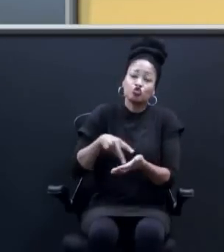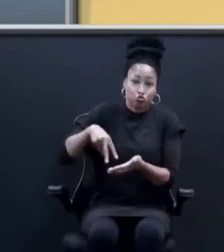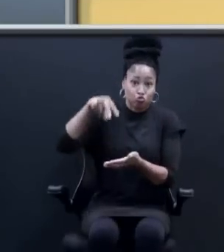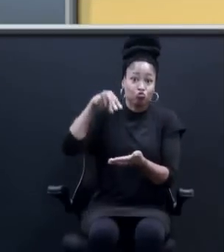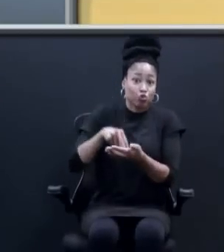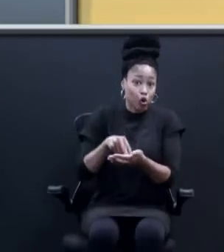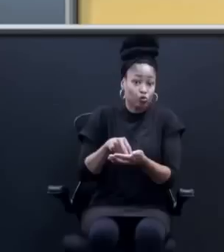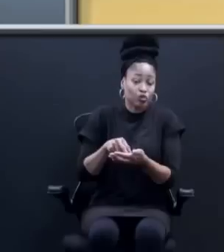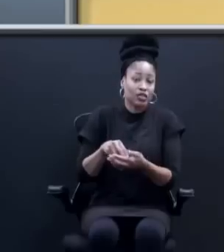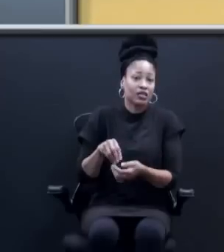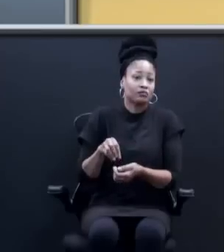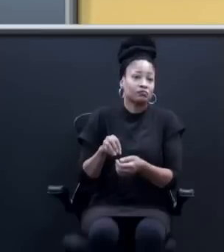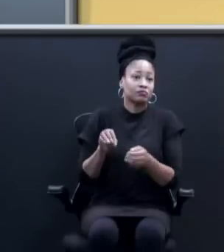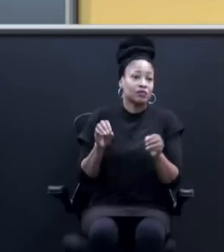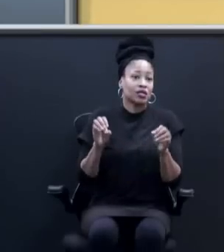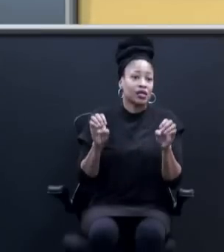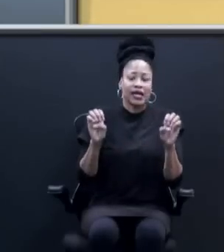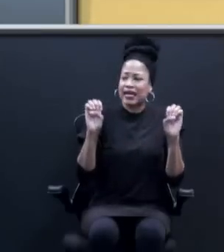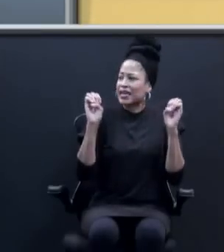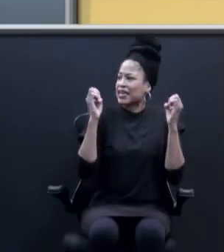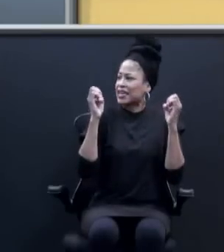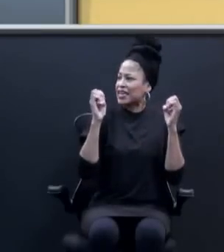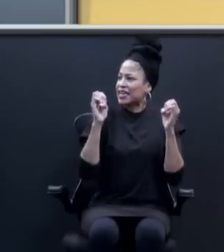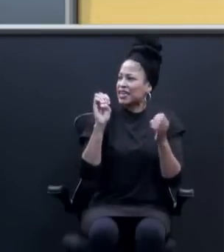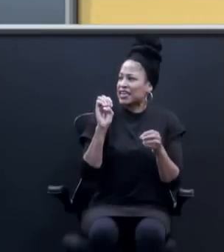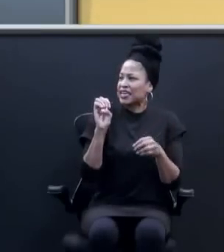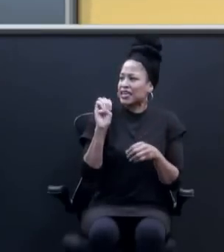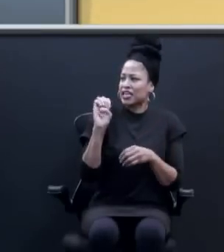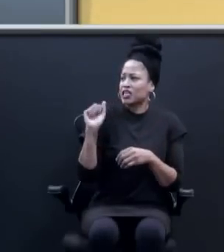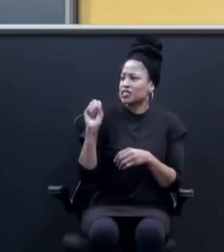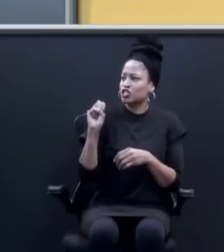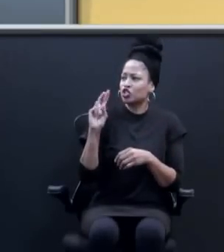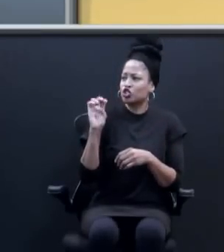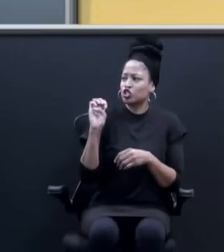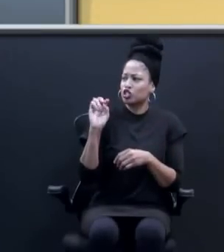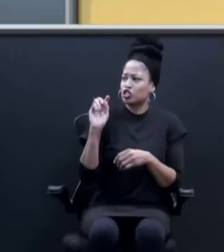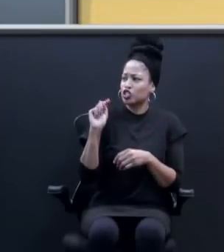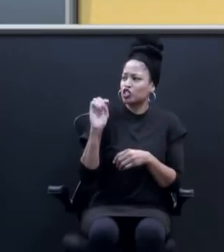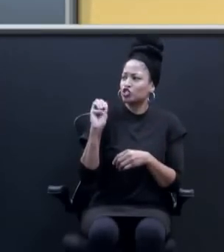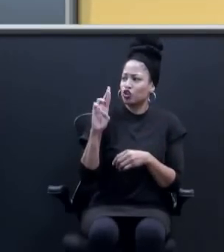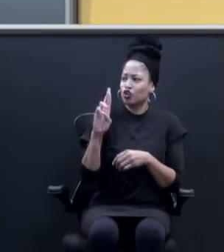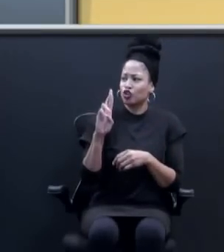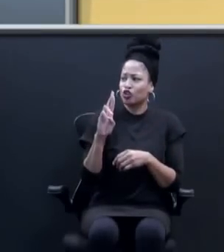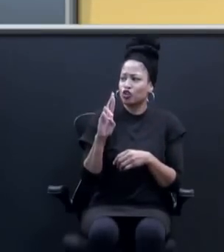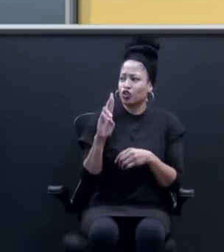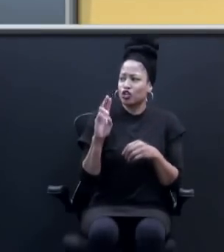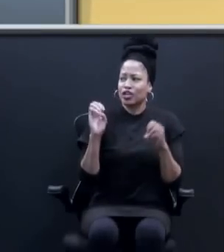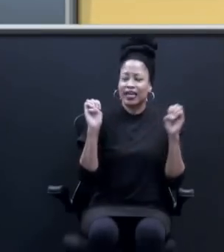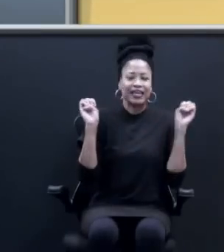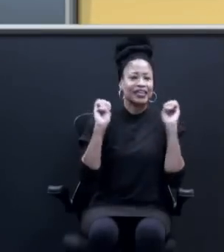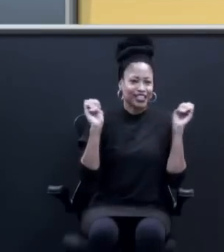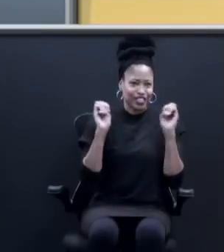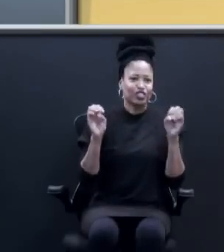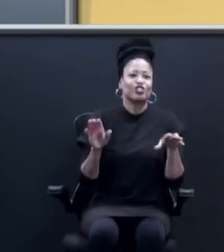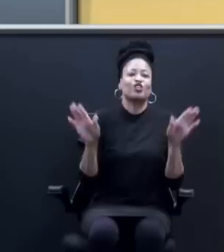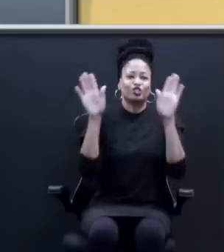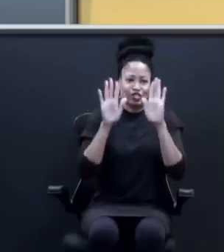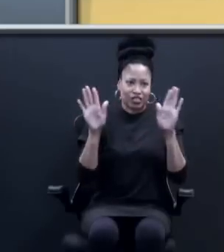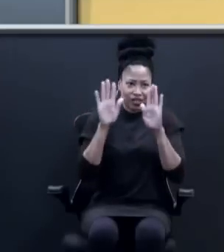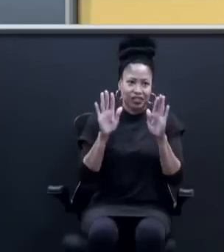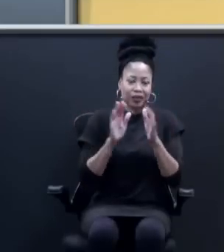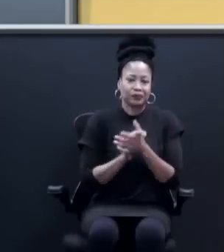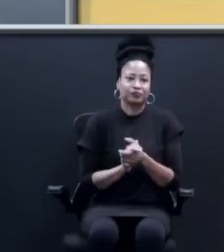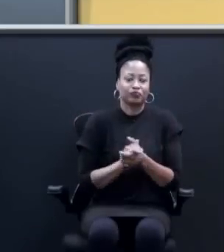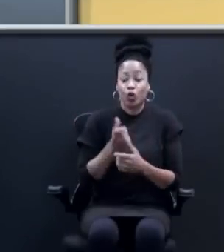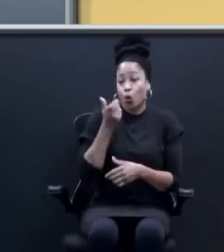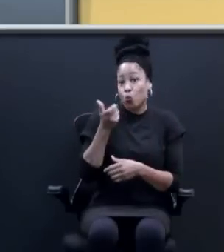You people that go to the lake. I noticed one preacher went to Lake Michigan on Easter Sunday to watch the sun rise, and they had his whole